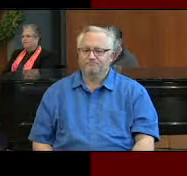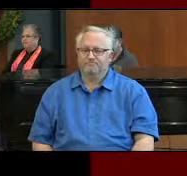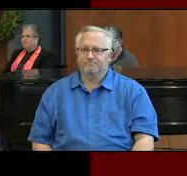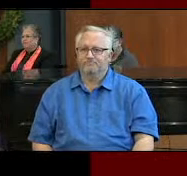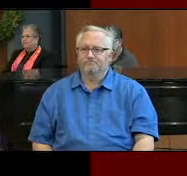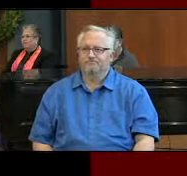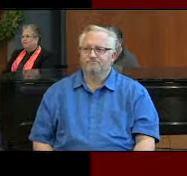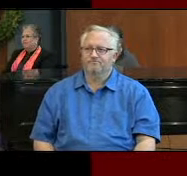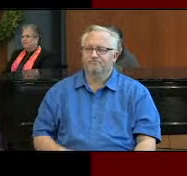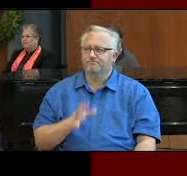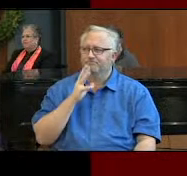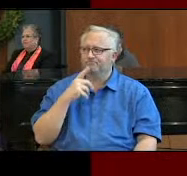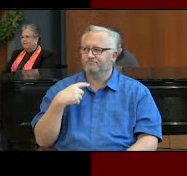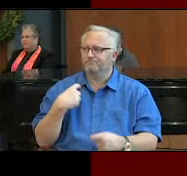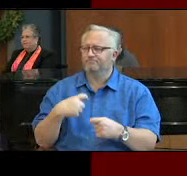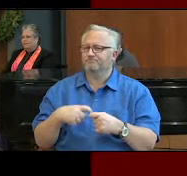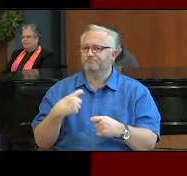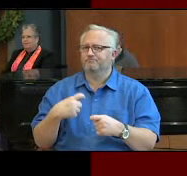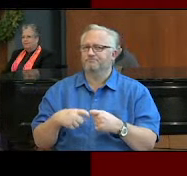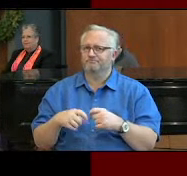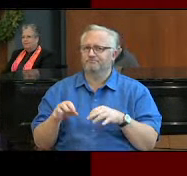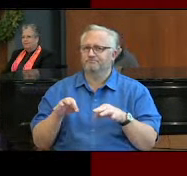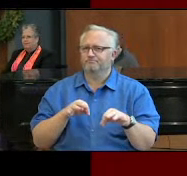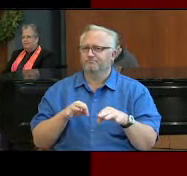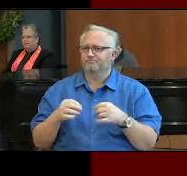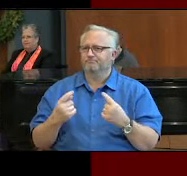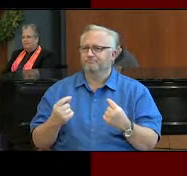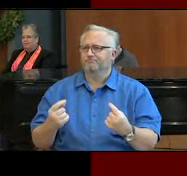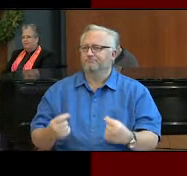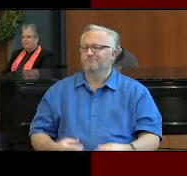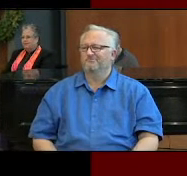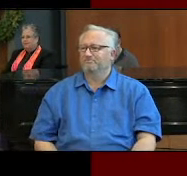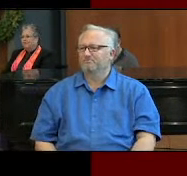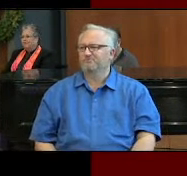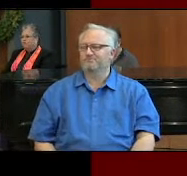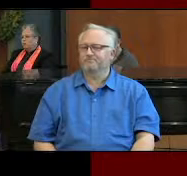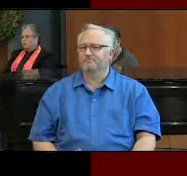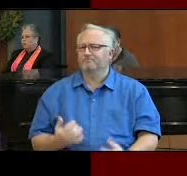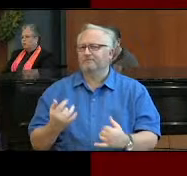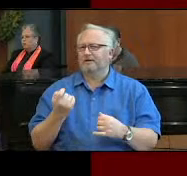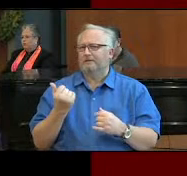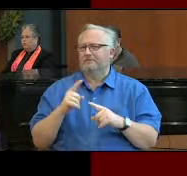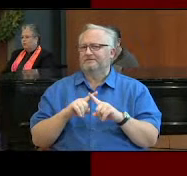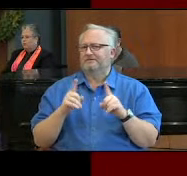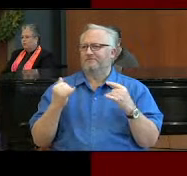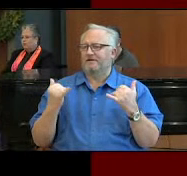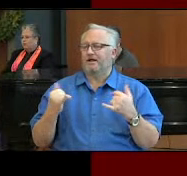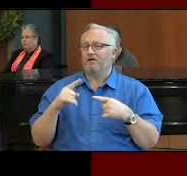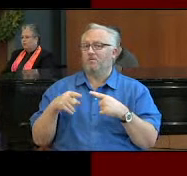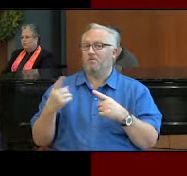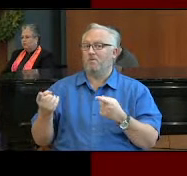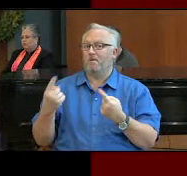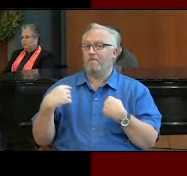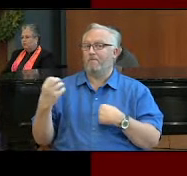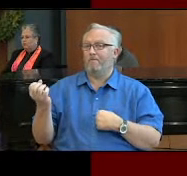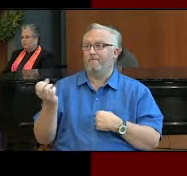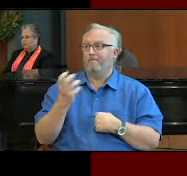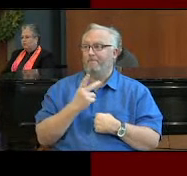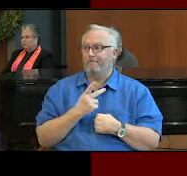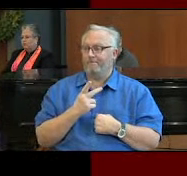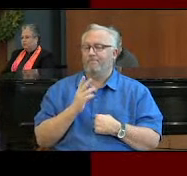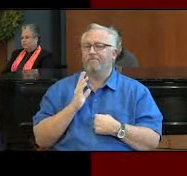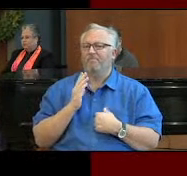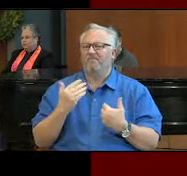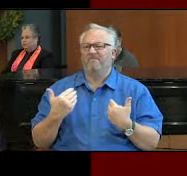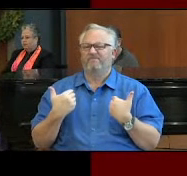Hoy va a ser un poco diferente. Solo un poco, because today's going to be just a little different. When you come back, there will be